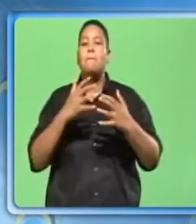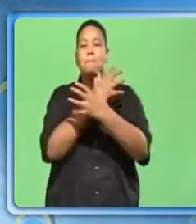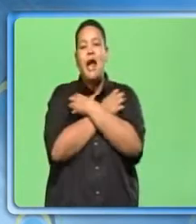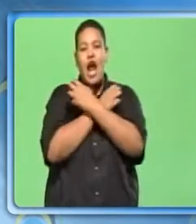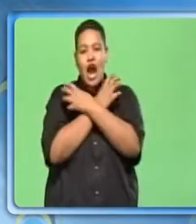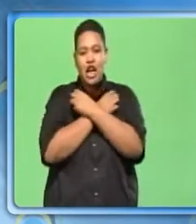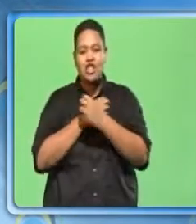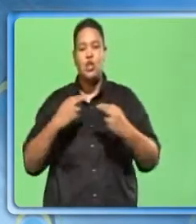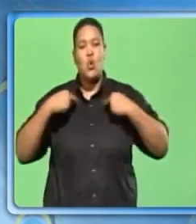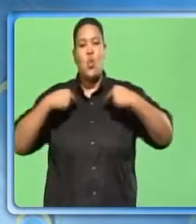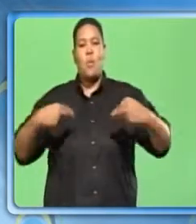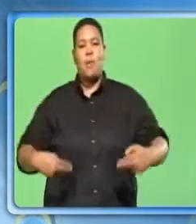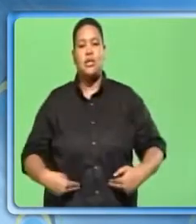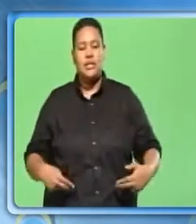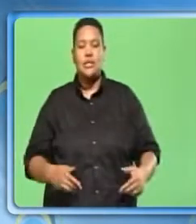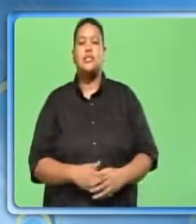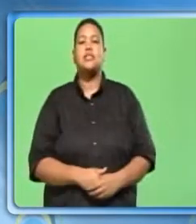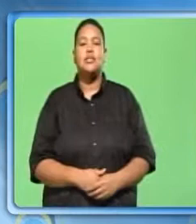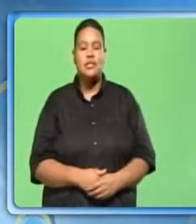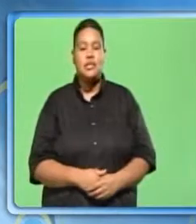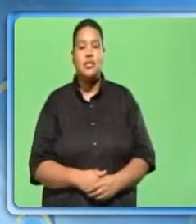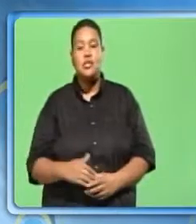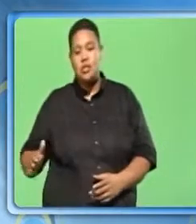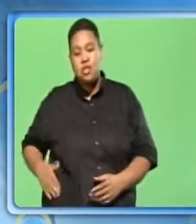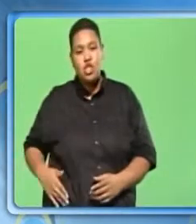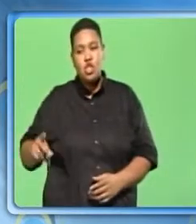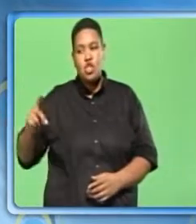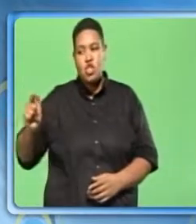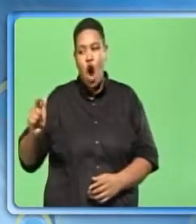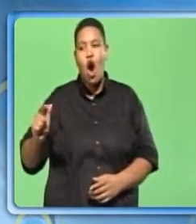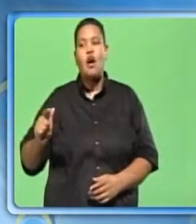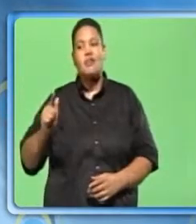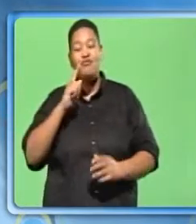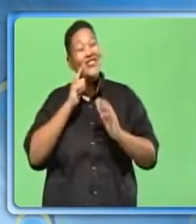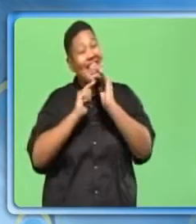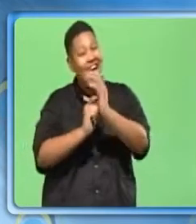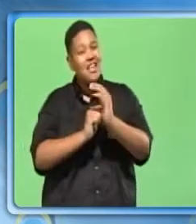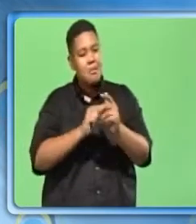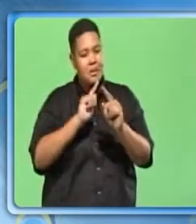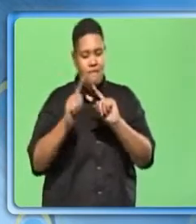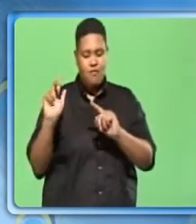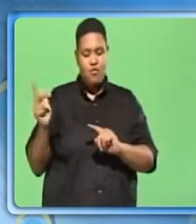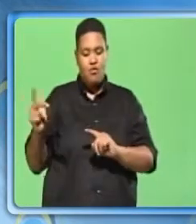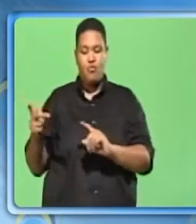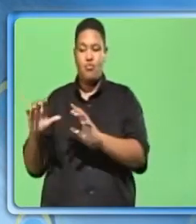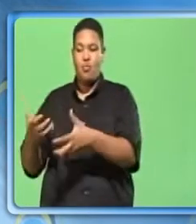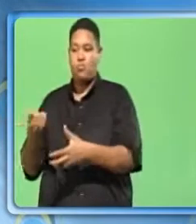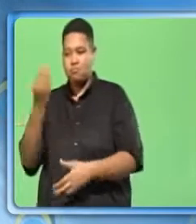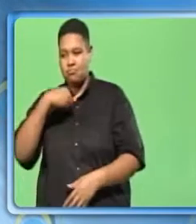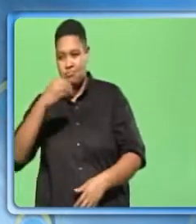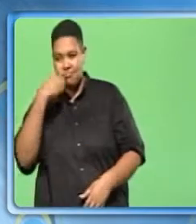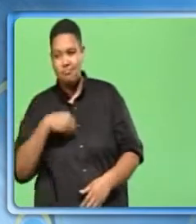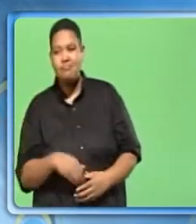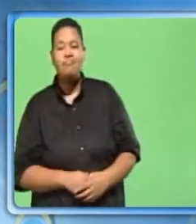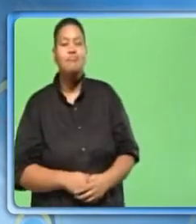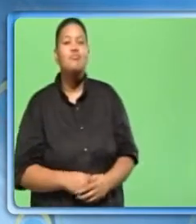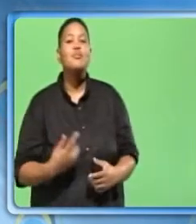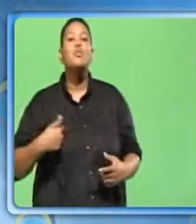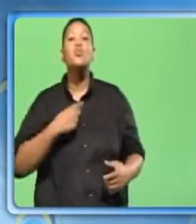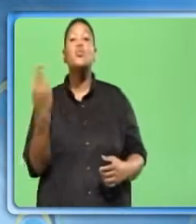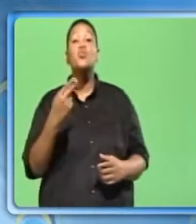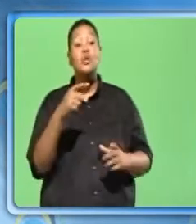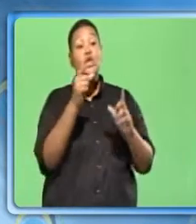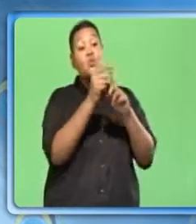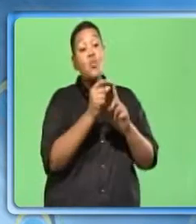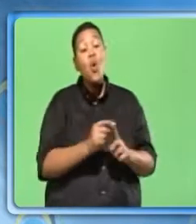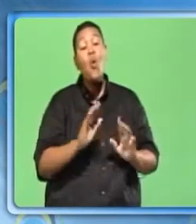Bears, humans, dog are examples of tertiary consumers. We will use these